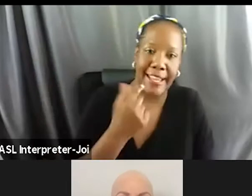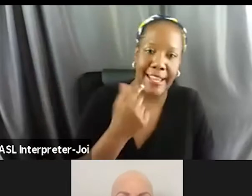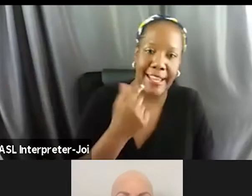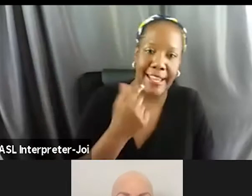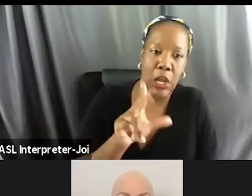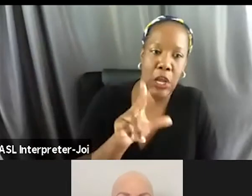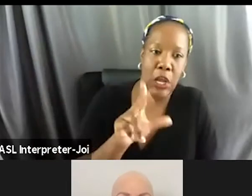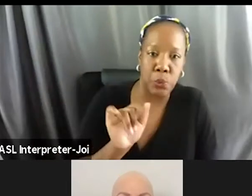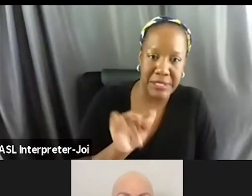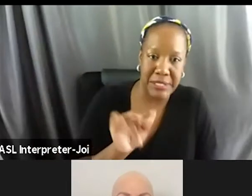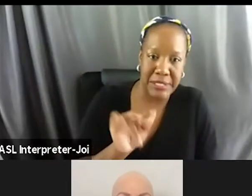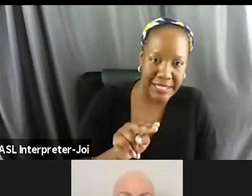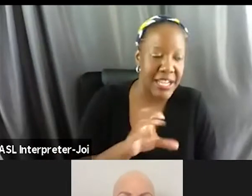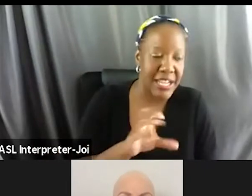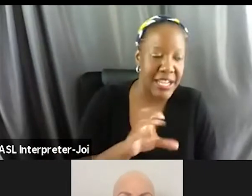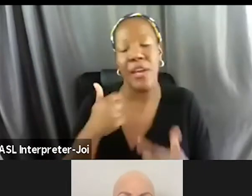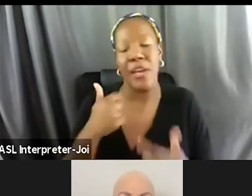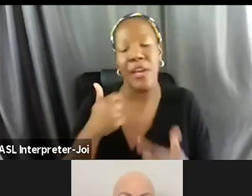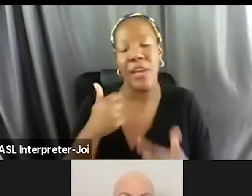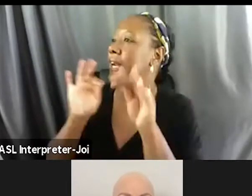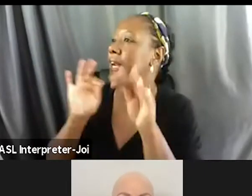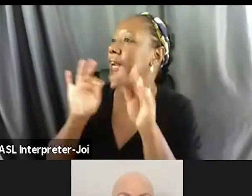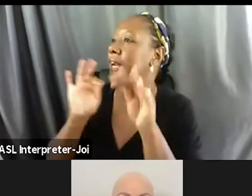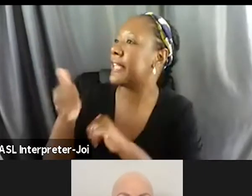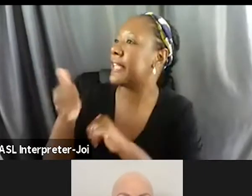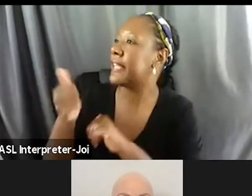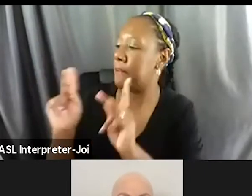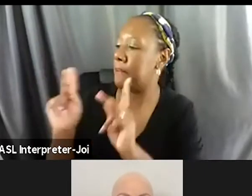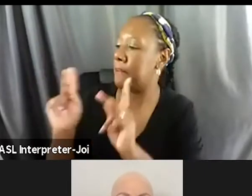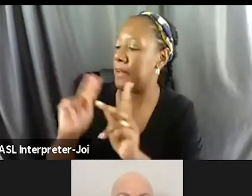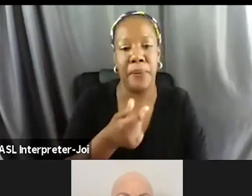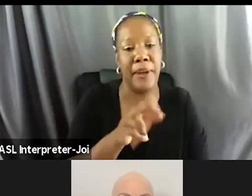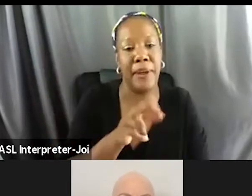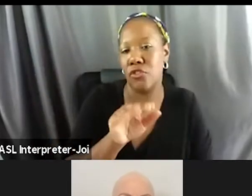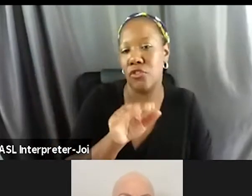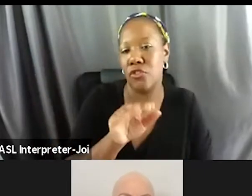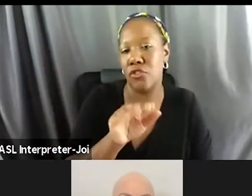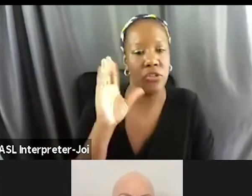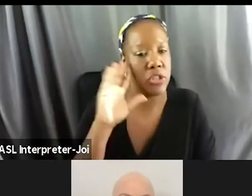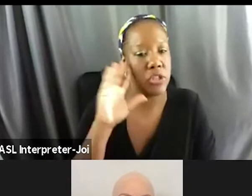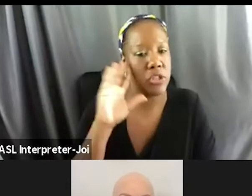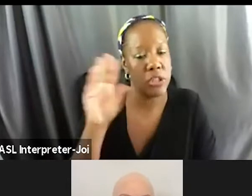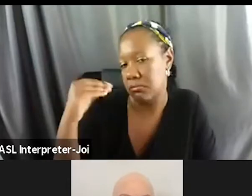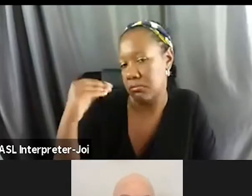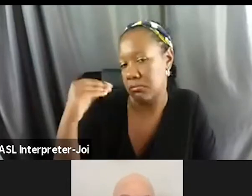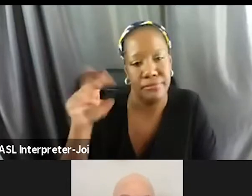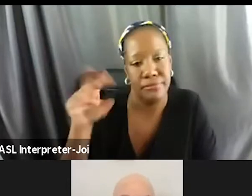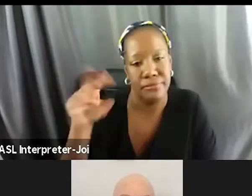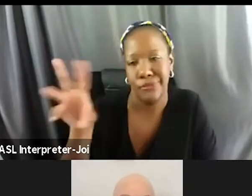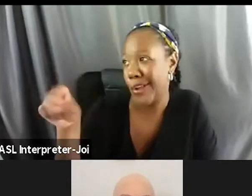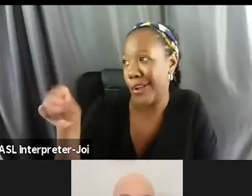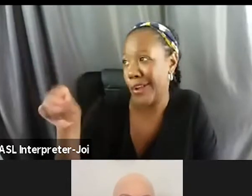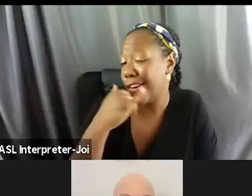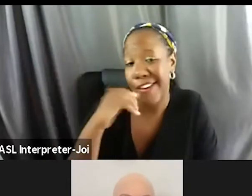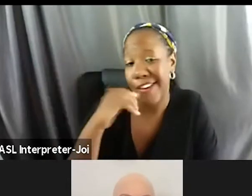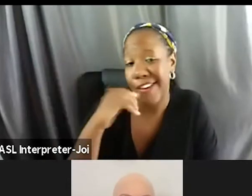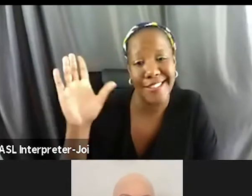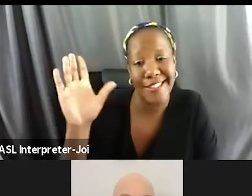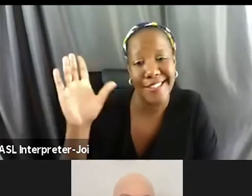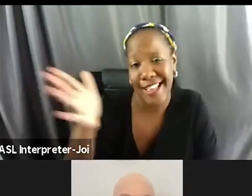they'll like try to explain it to people. And Gracie just shakes her head and says, it's like, no, please